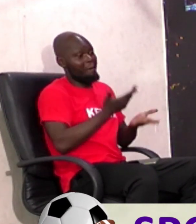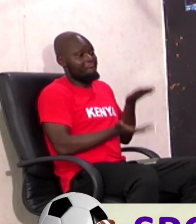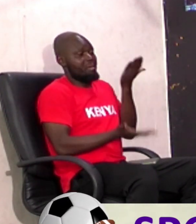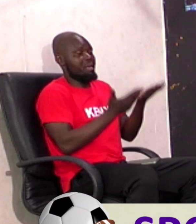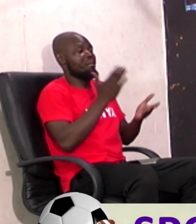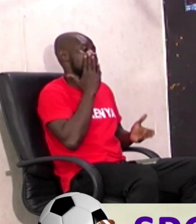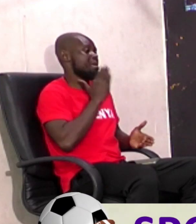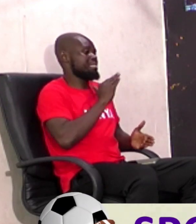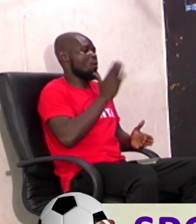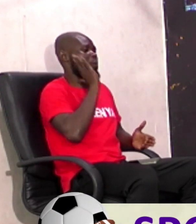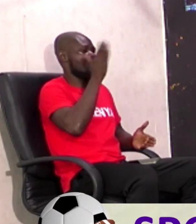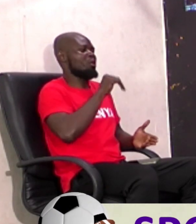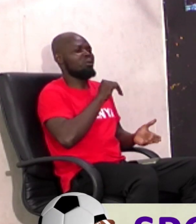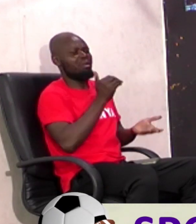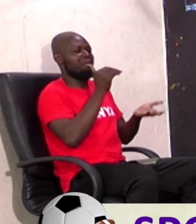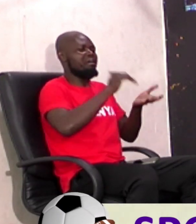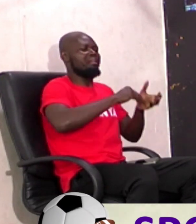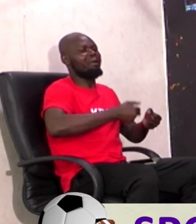so that they cannot score.